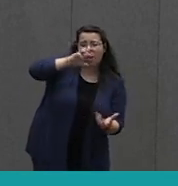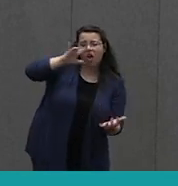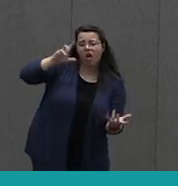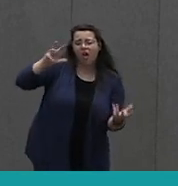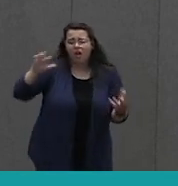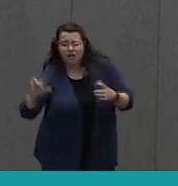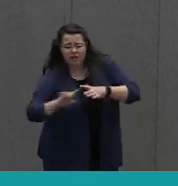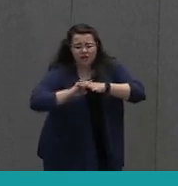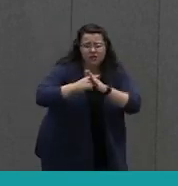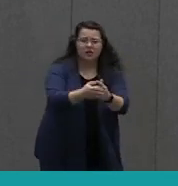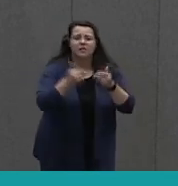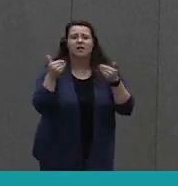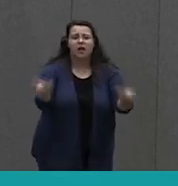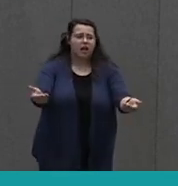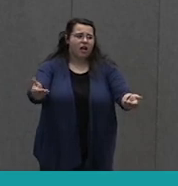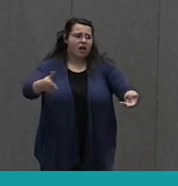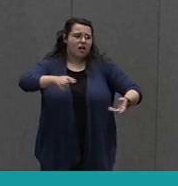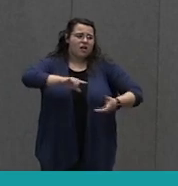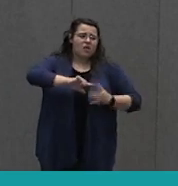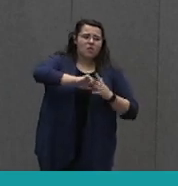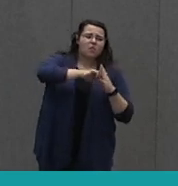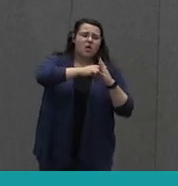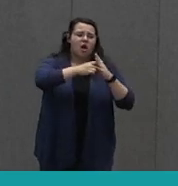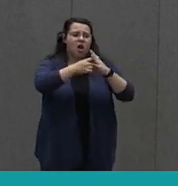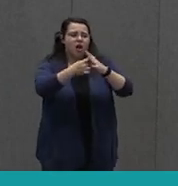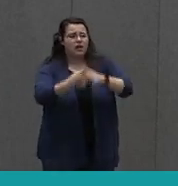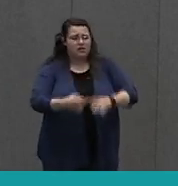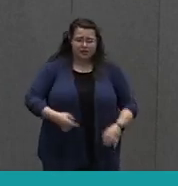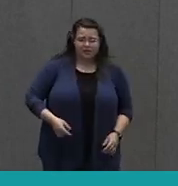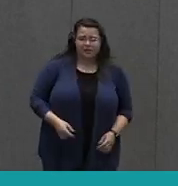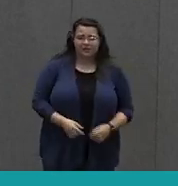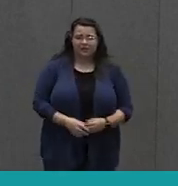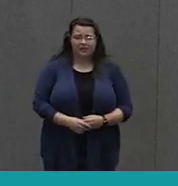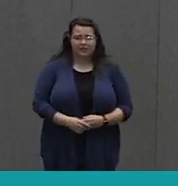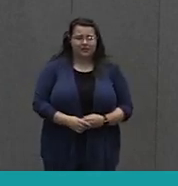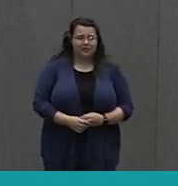I made my voice make the sound that the word says. Squeal.